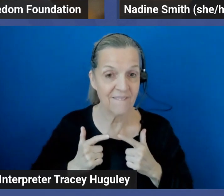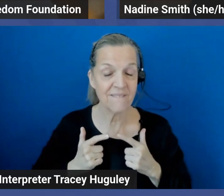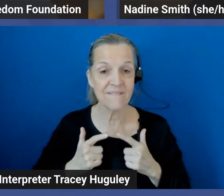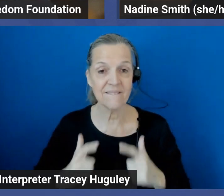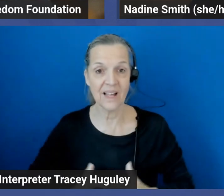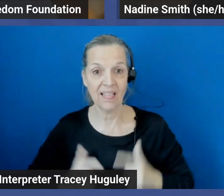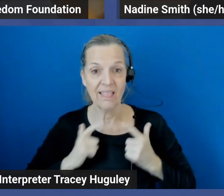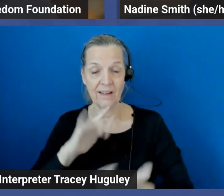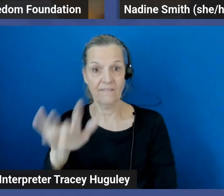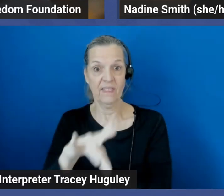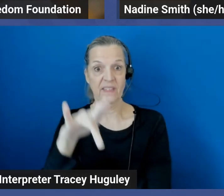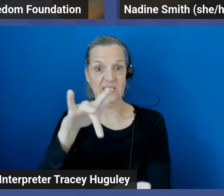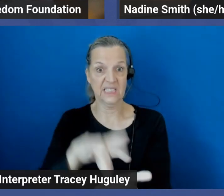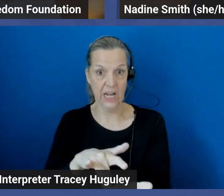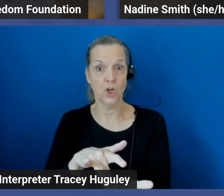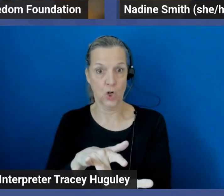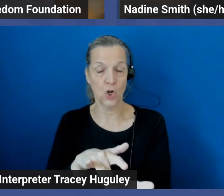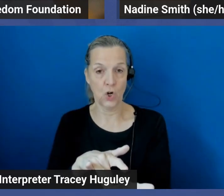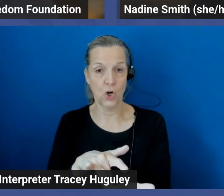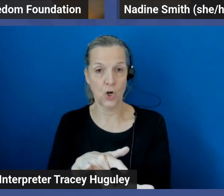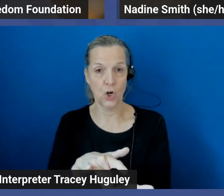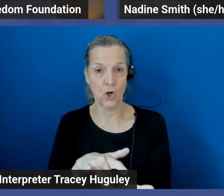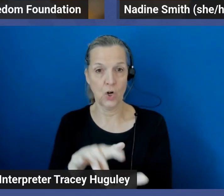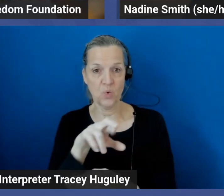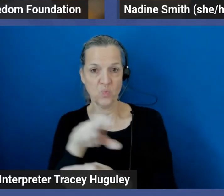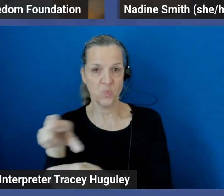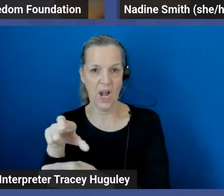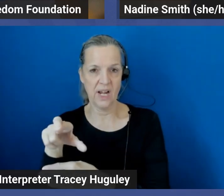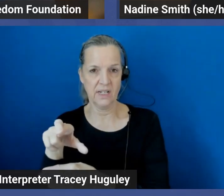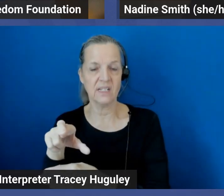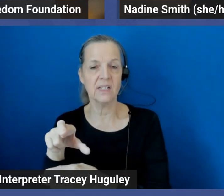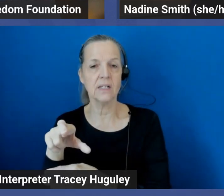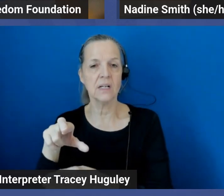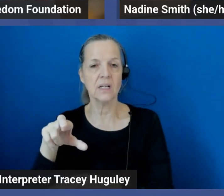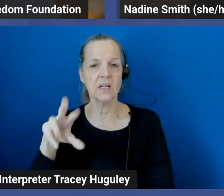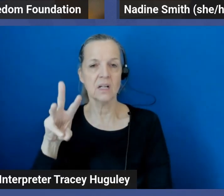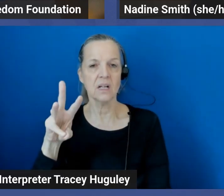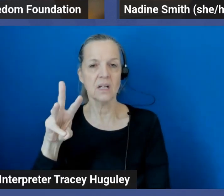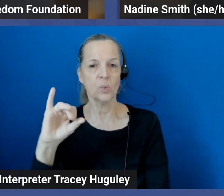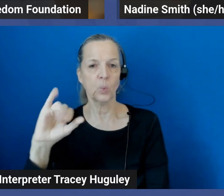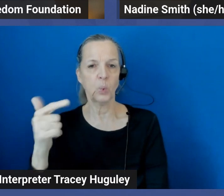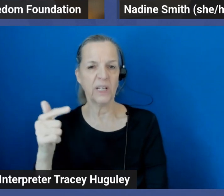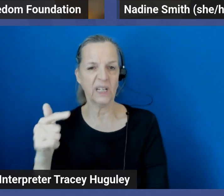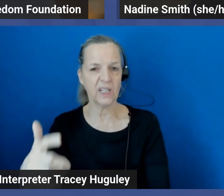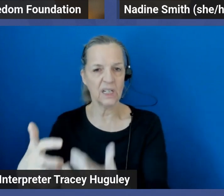in the center of the, right wing machine, home of,